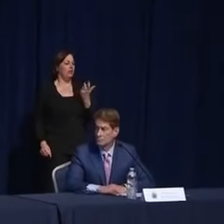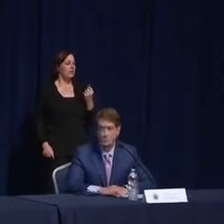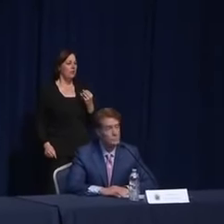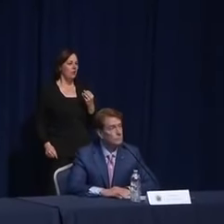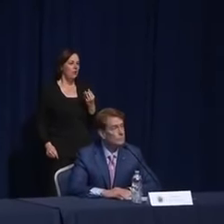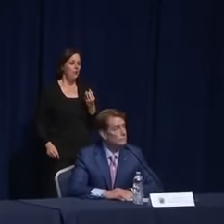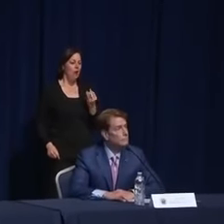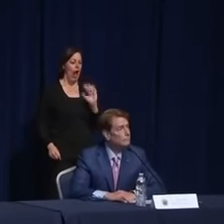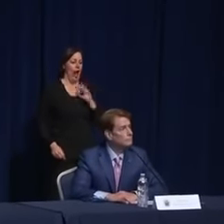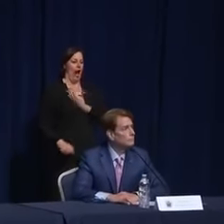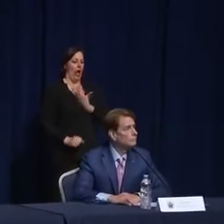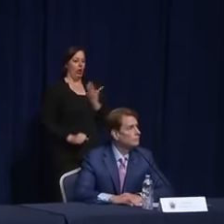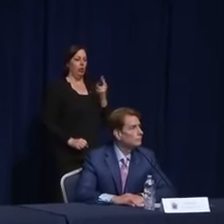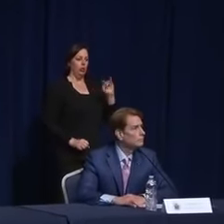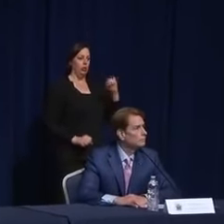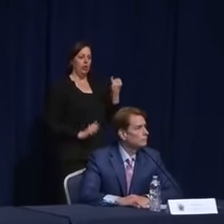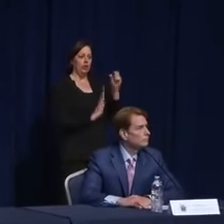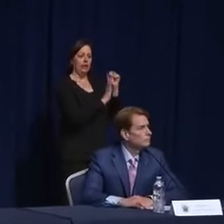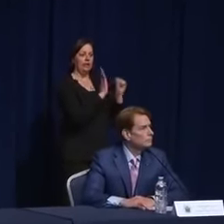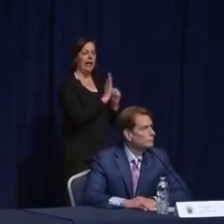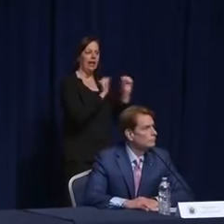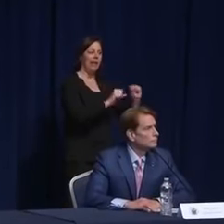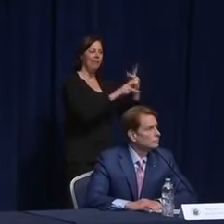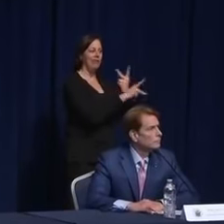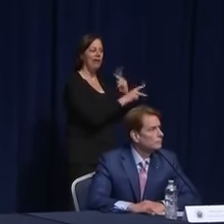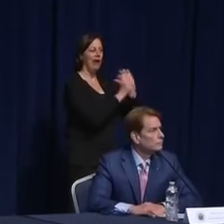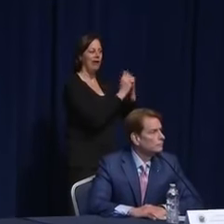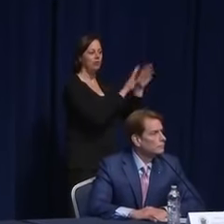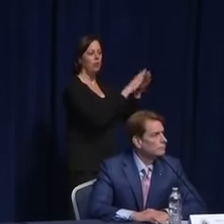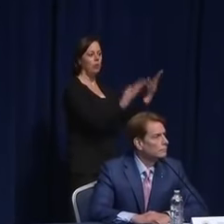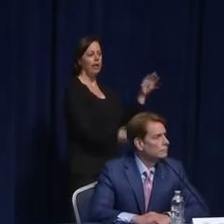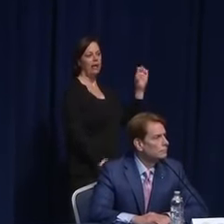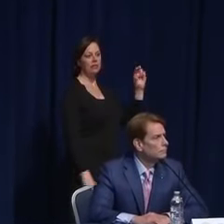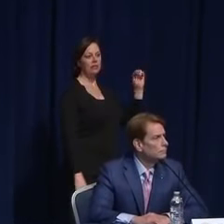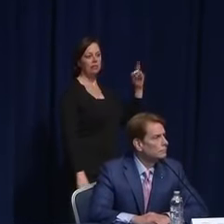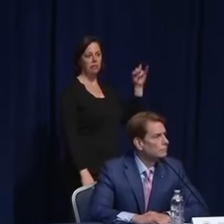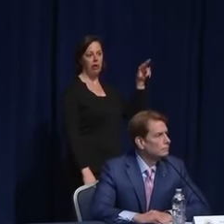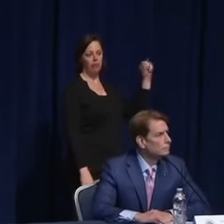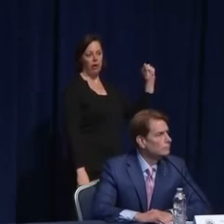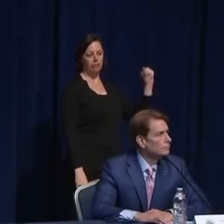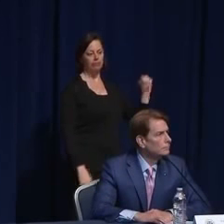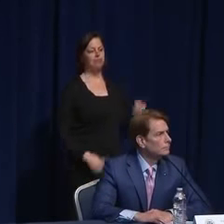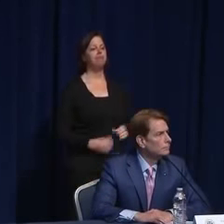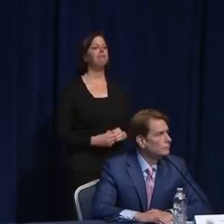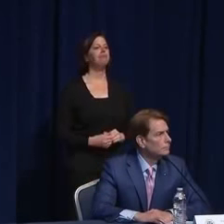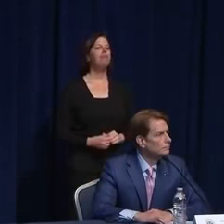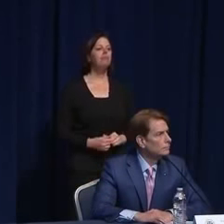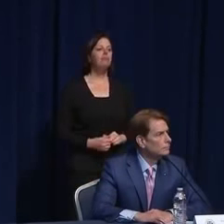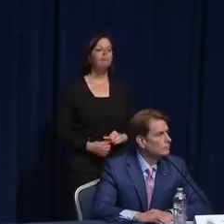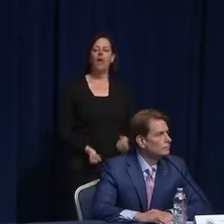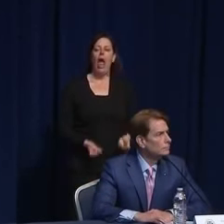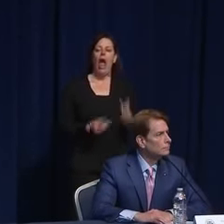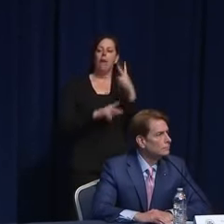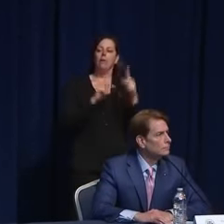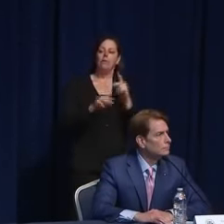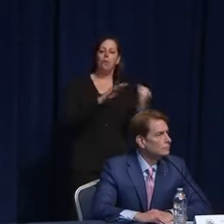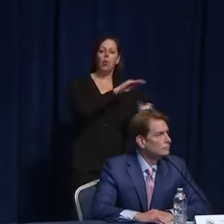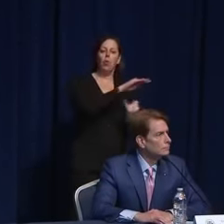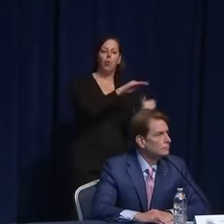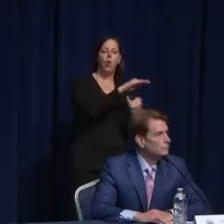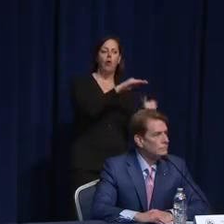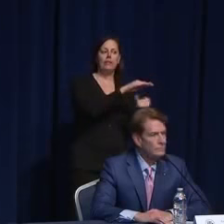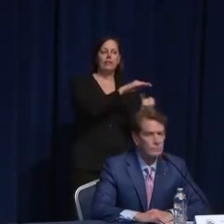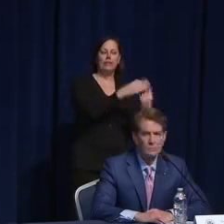here. Do you have another one you'd like to throw in? Yeah. Do we know how many people are in quarantine in the state of New